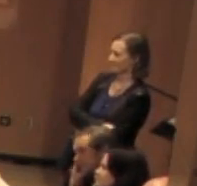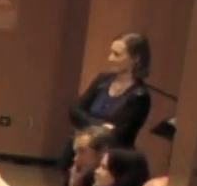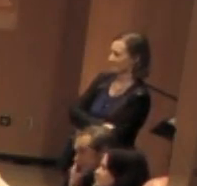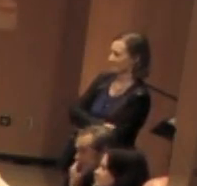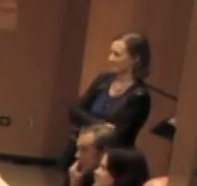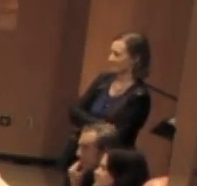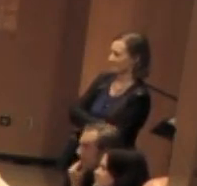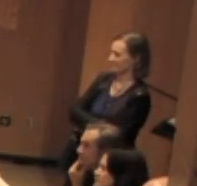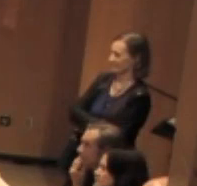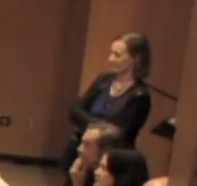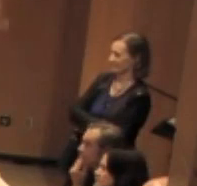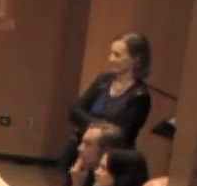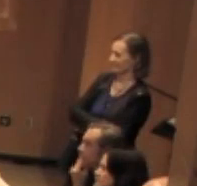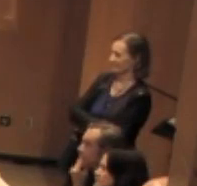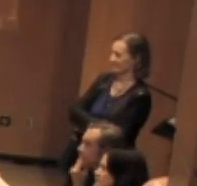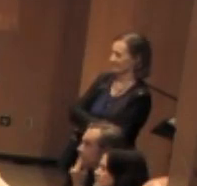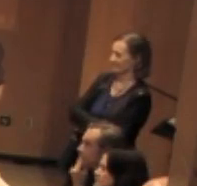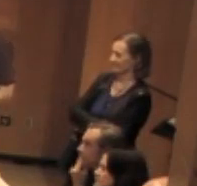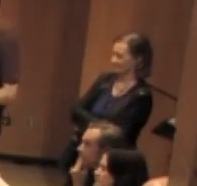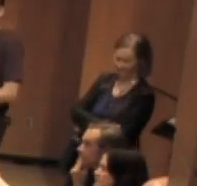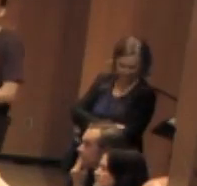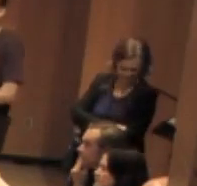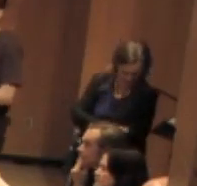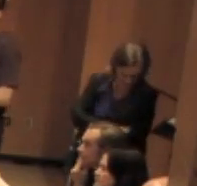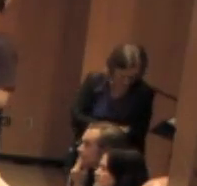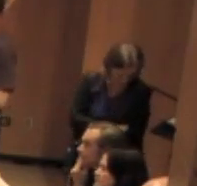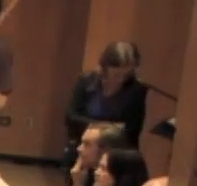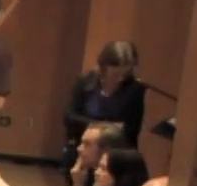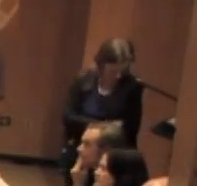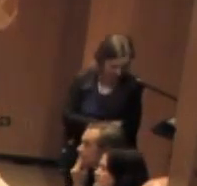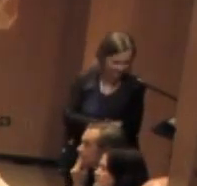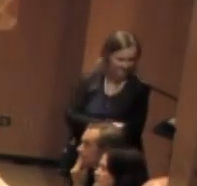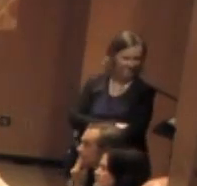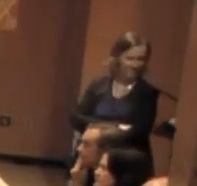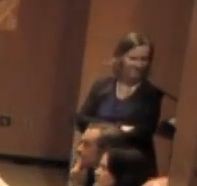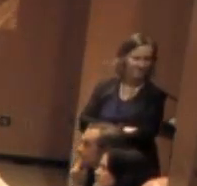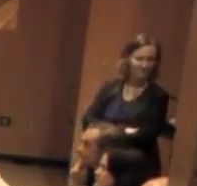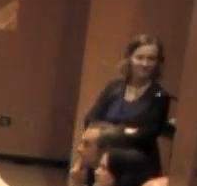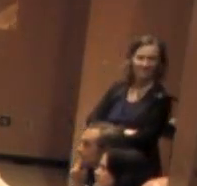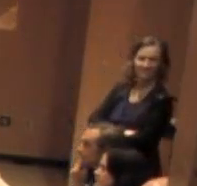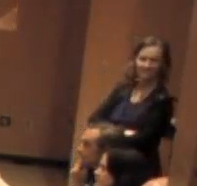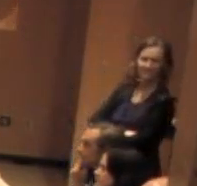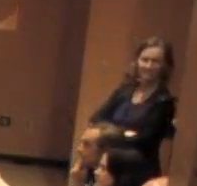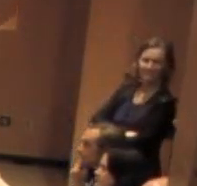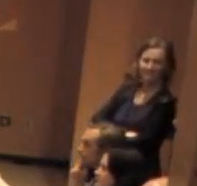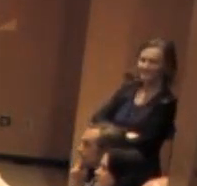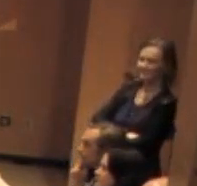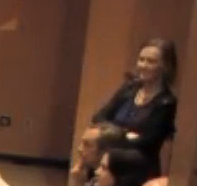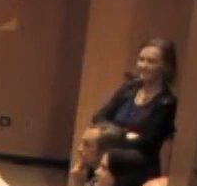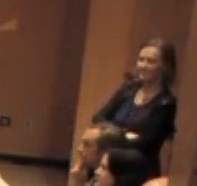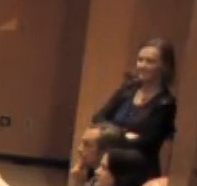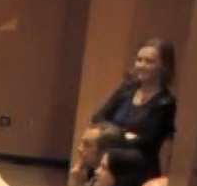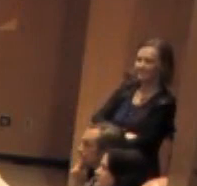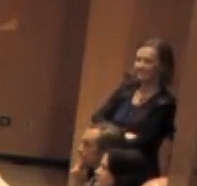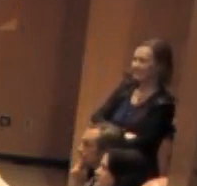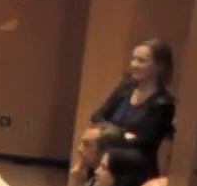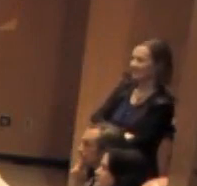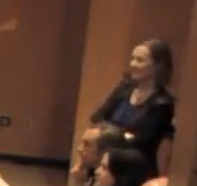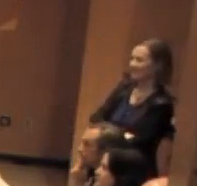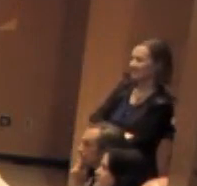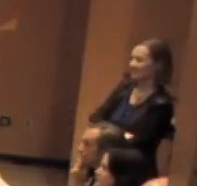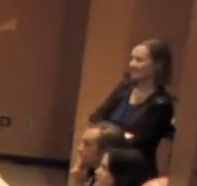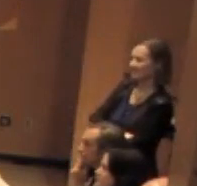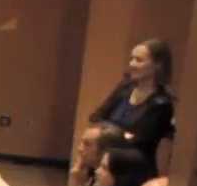feel like um it just makes it richer so even if you have only one like experience like that you can bring that to it but